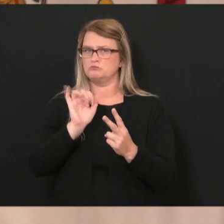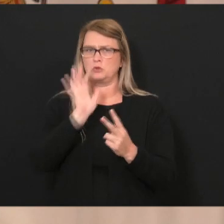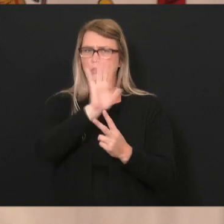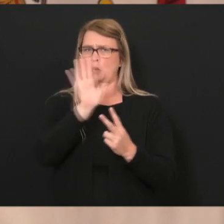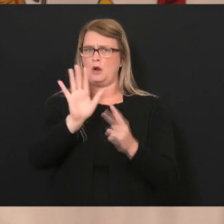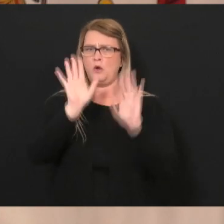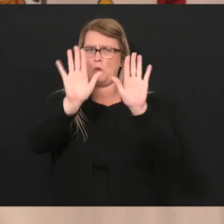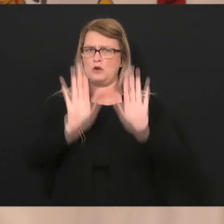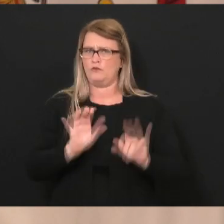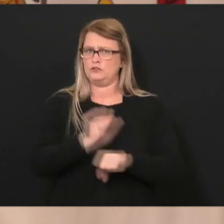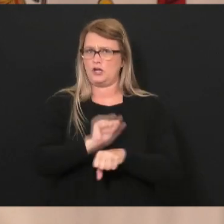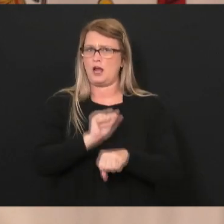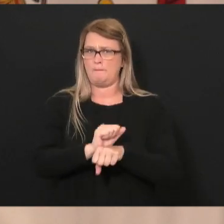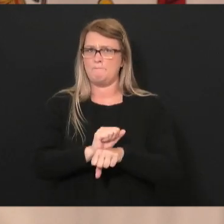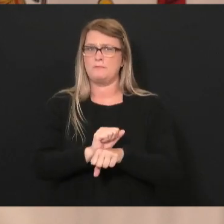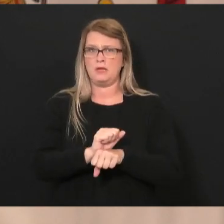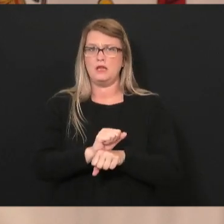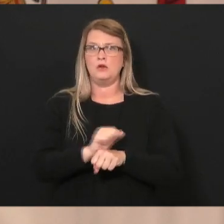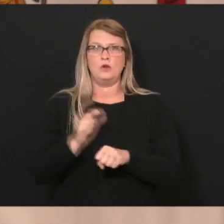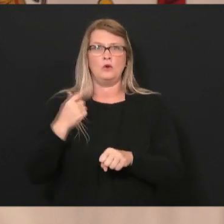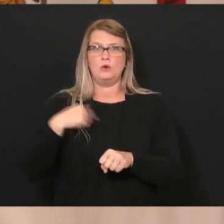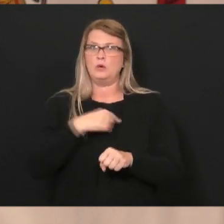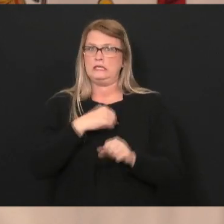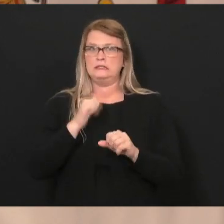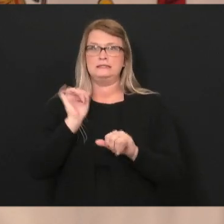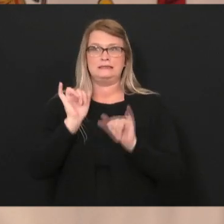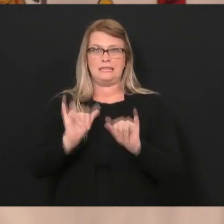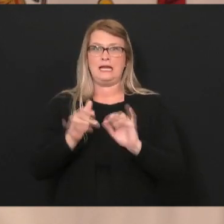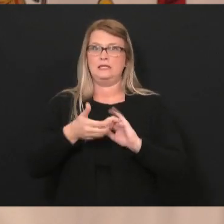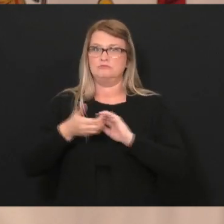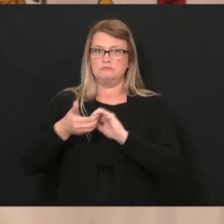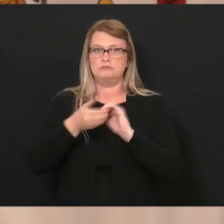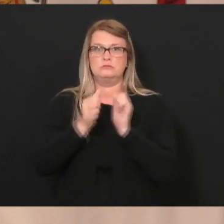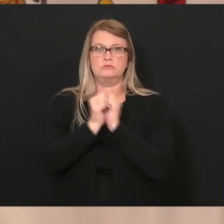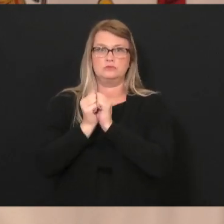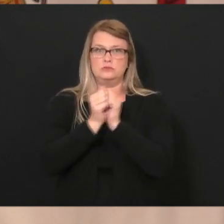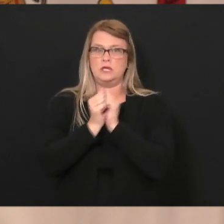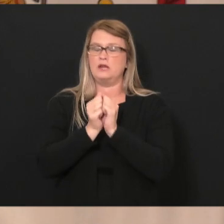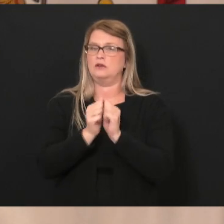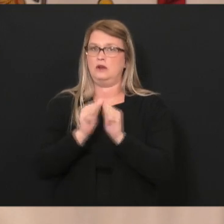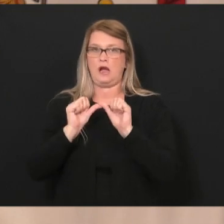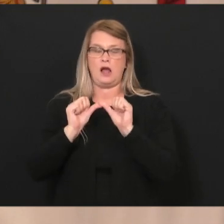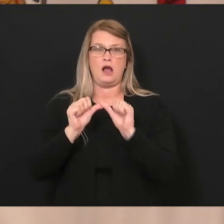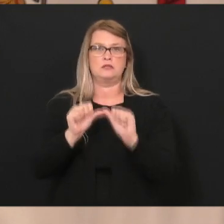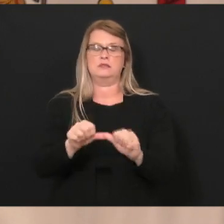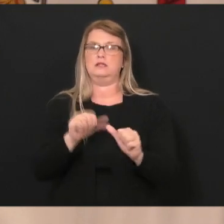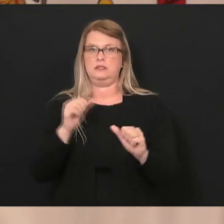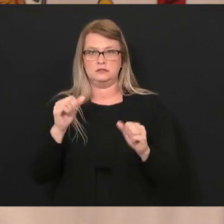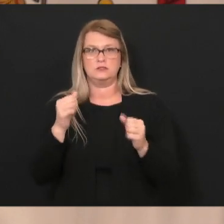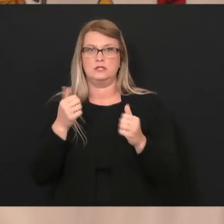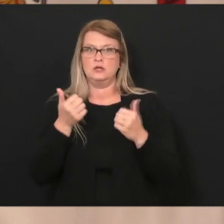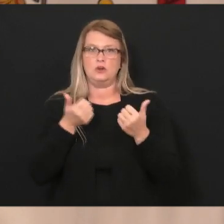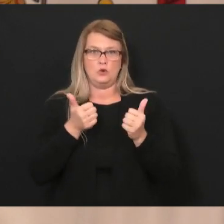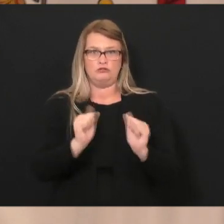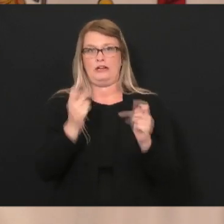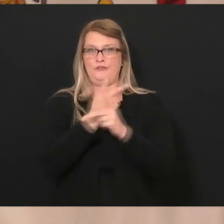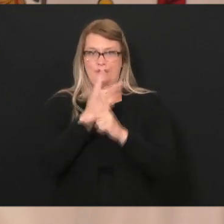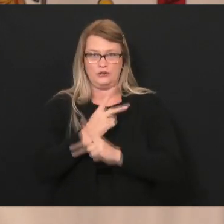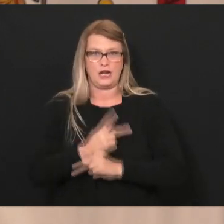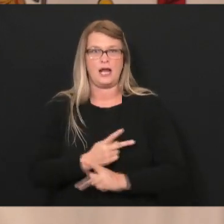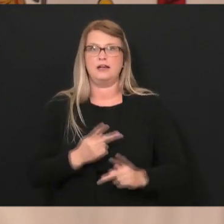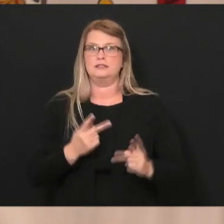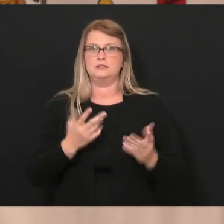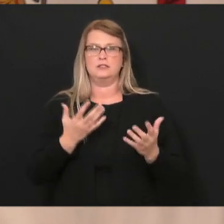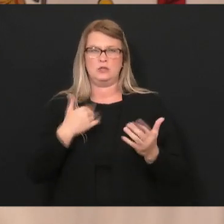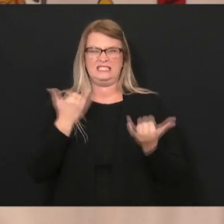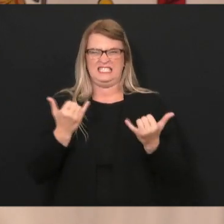are continuing to stay in contact with one another constantly, and you know, we're going to have a real